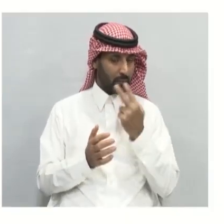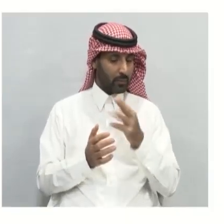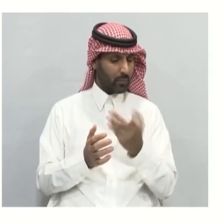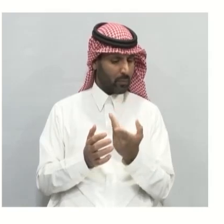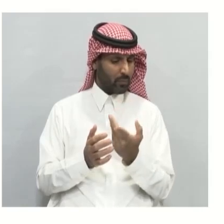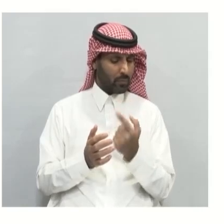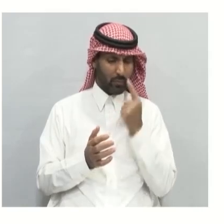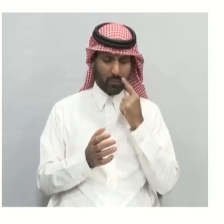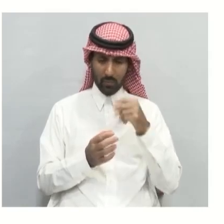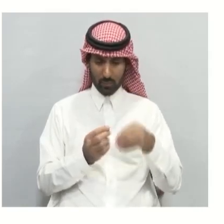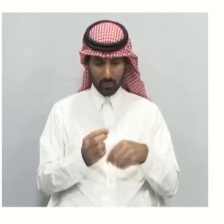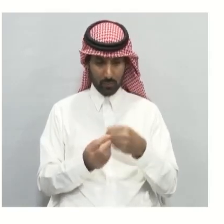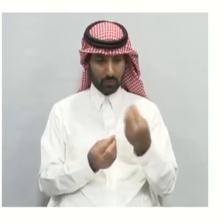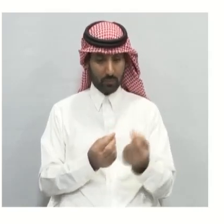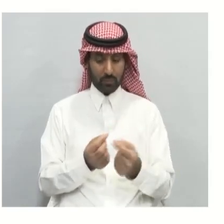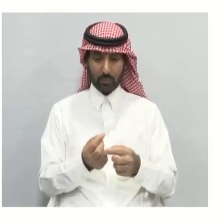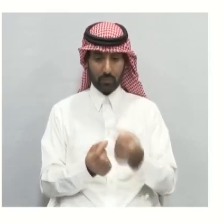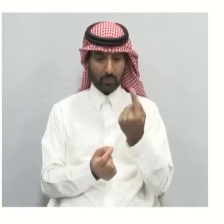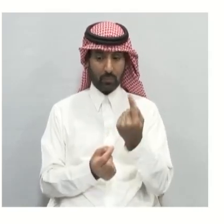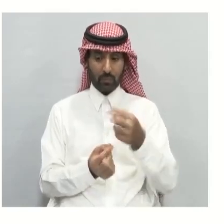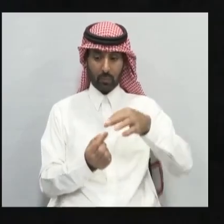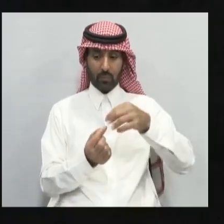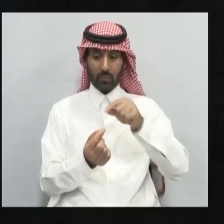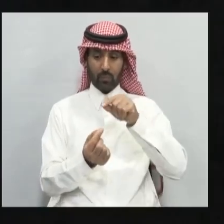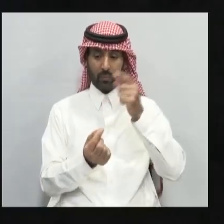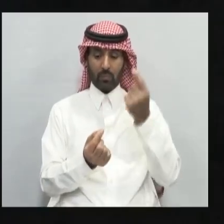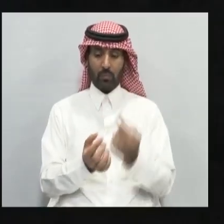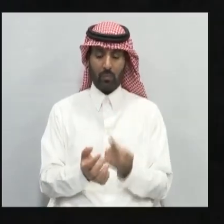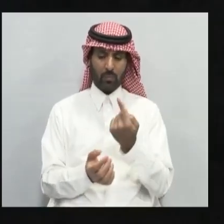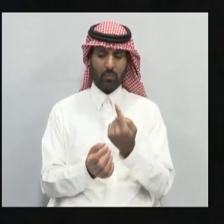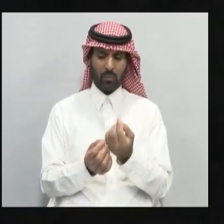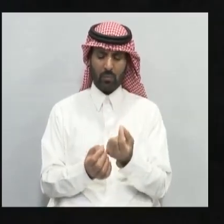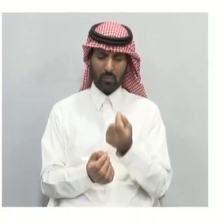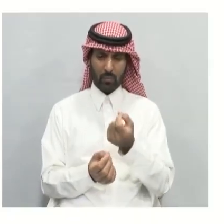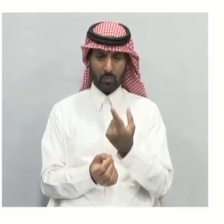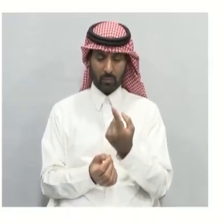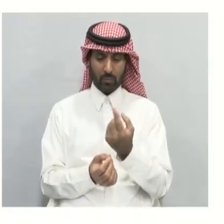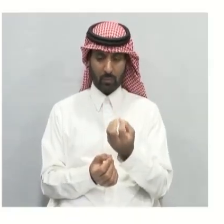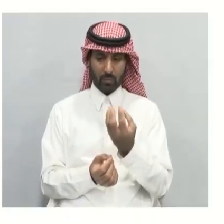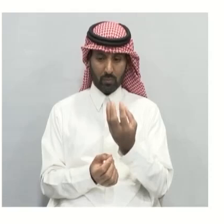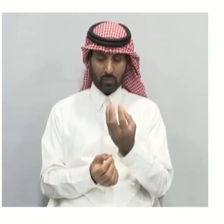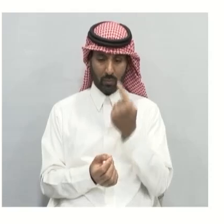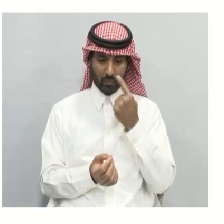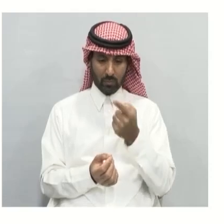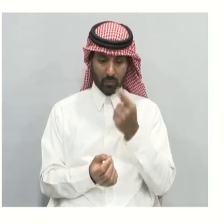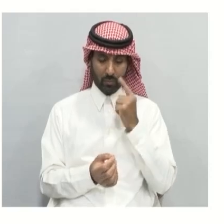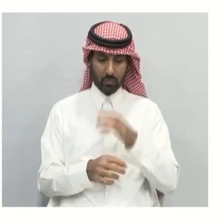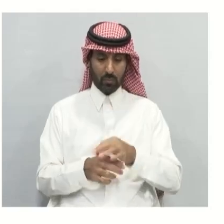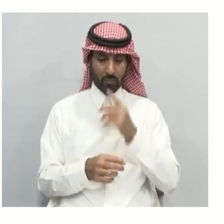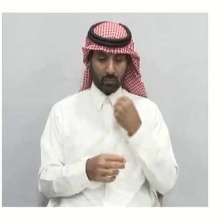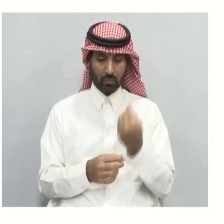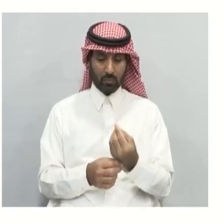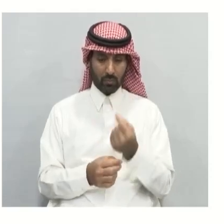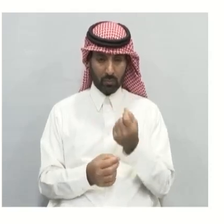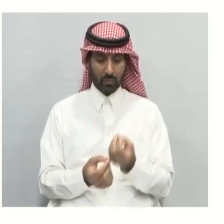like? Maybe we will depend on candles and maybe other things like people would